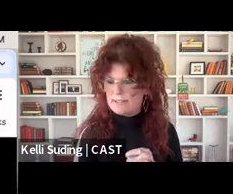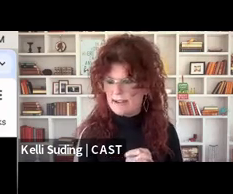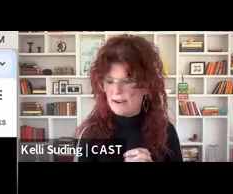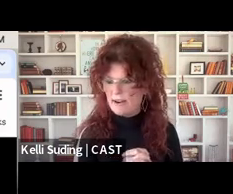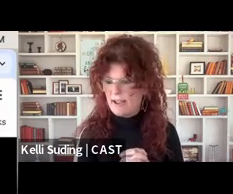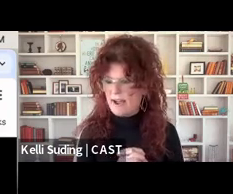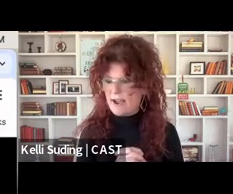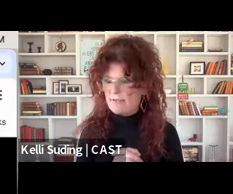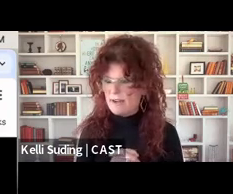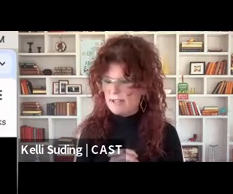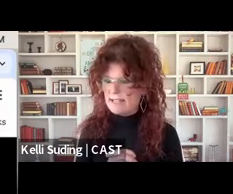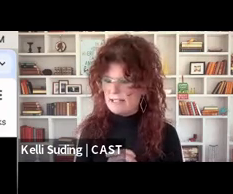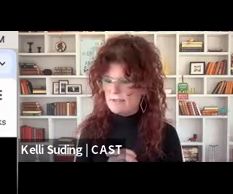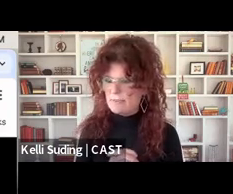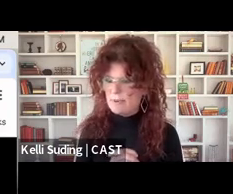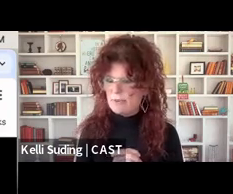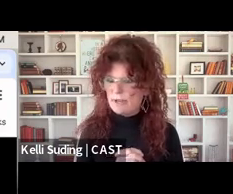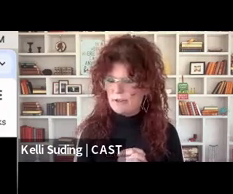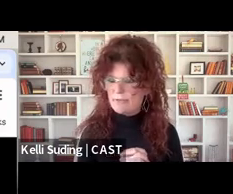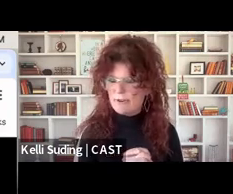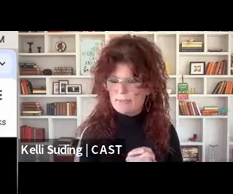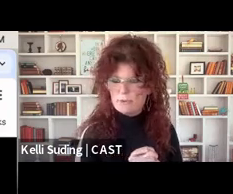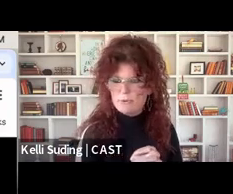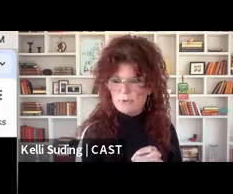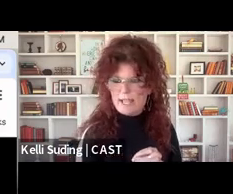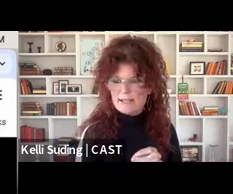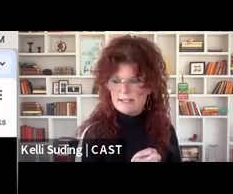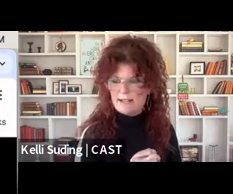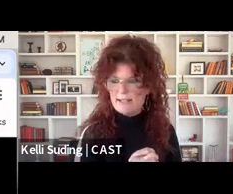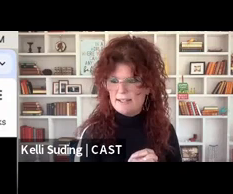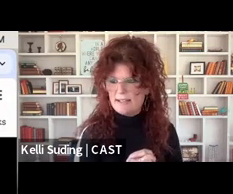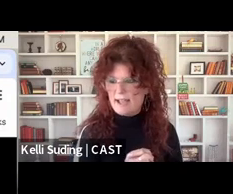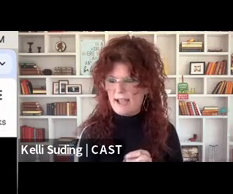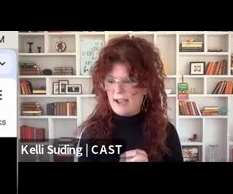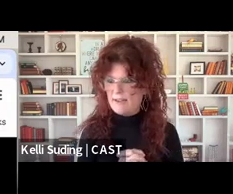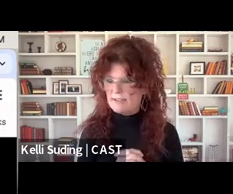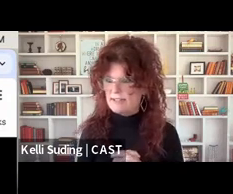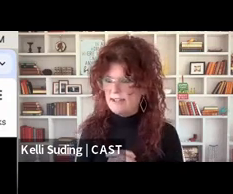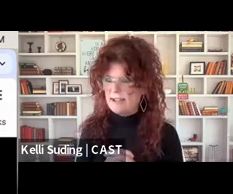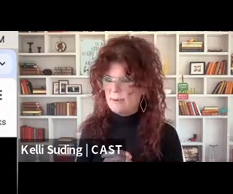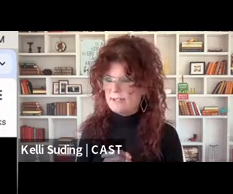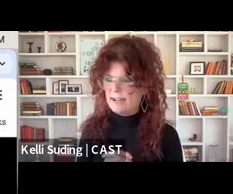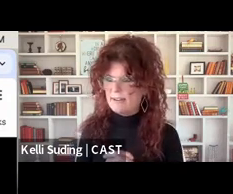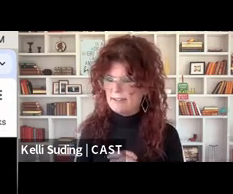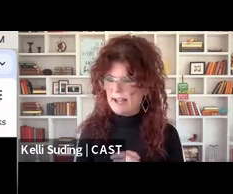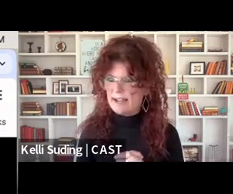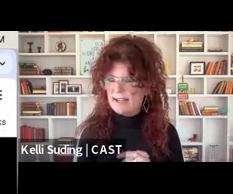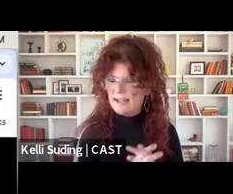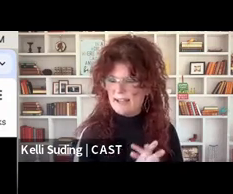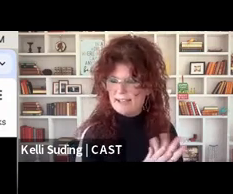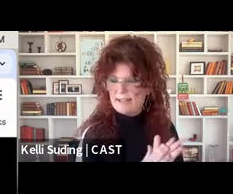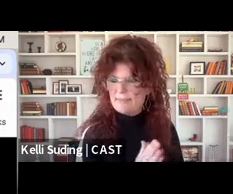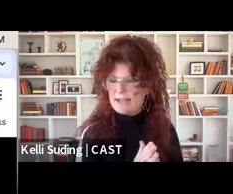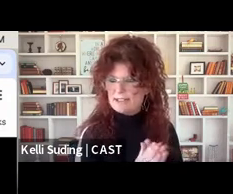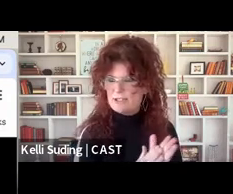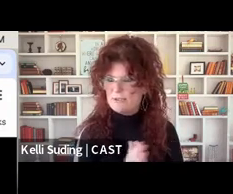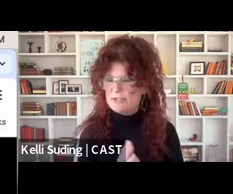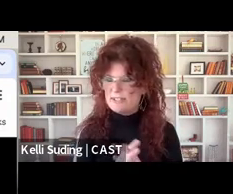So it's in there. Hi, friends. Thanks for putting where you're from. Ooh, Canada in the house, North